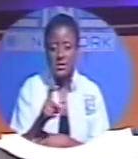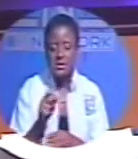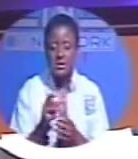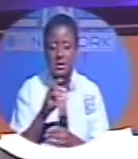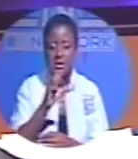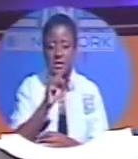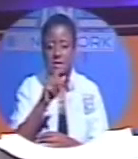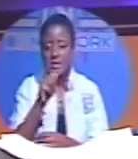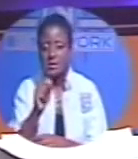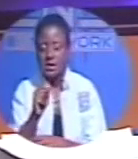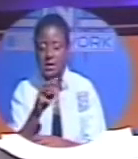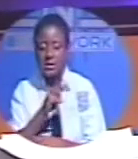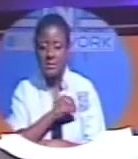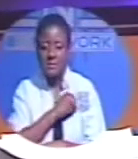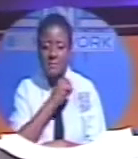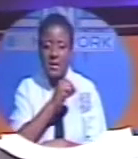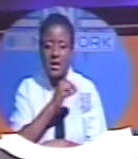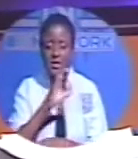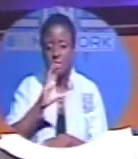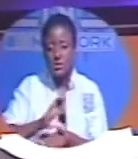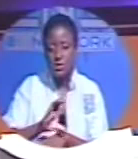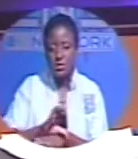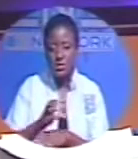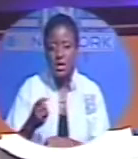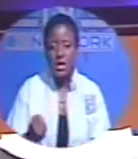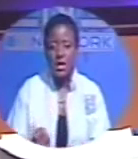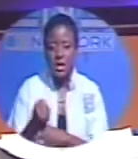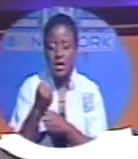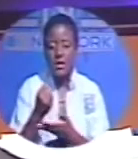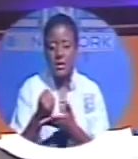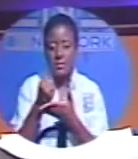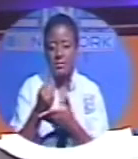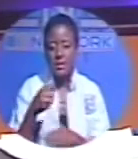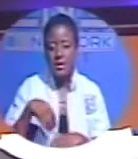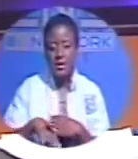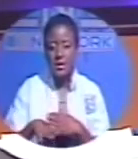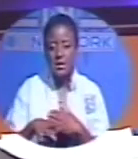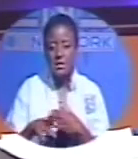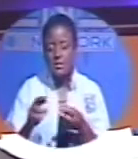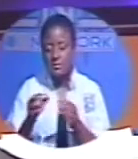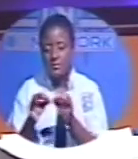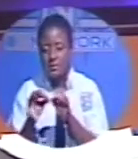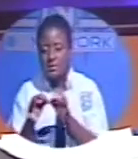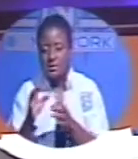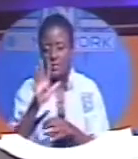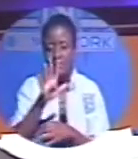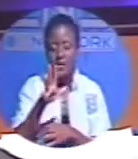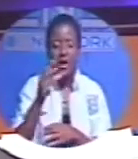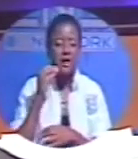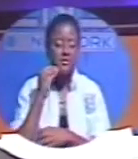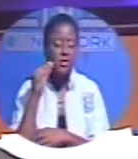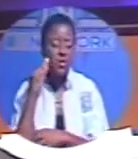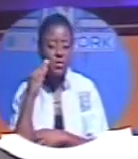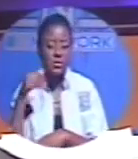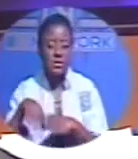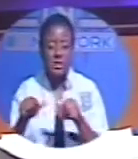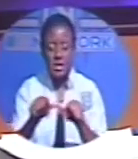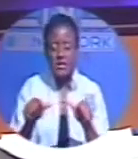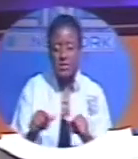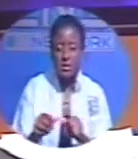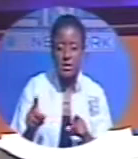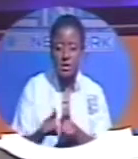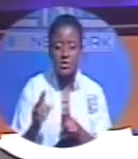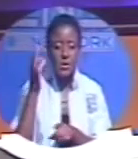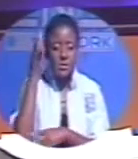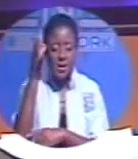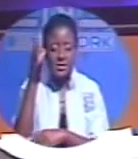St. Michael's Methodist Church has assisted in the restoration of 5 homes in the area. Meantime, pastor of Living Waters Kingdom Ministries,